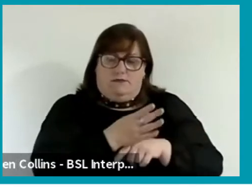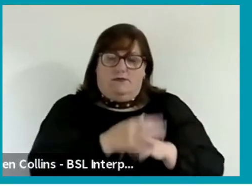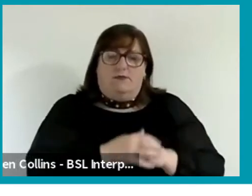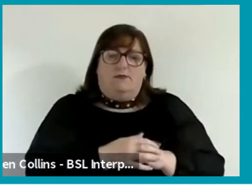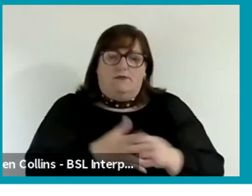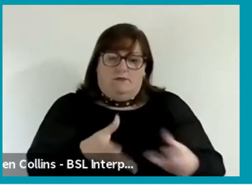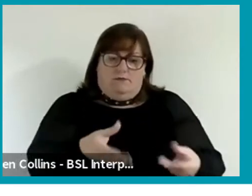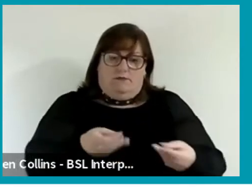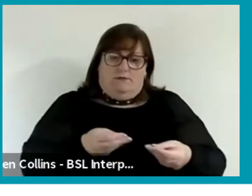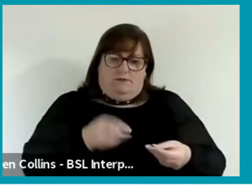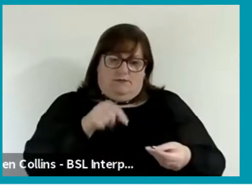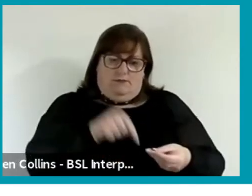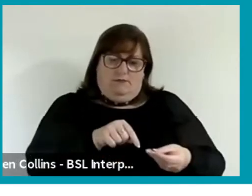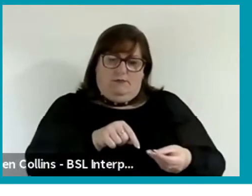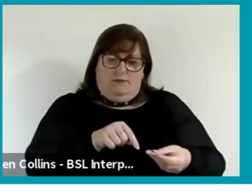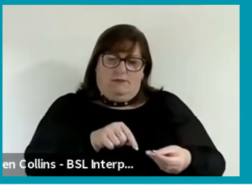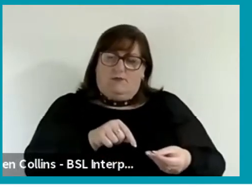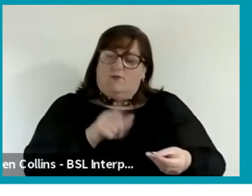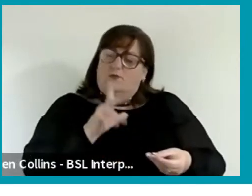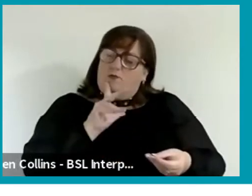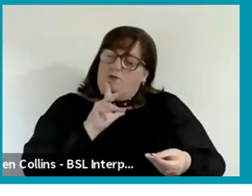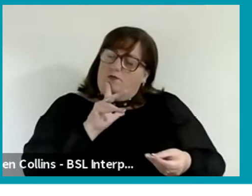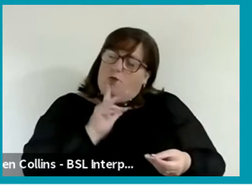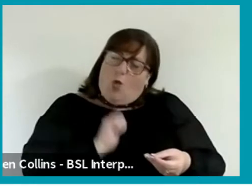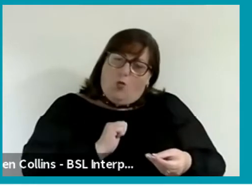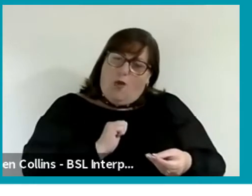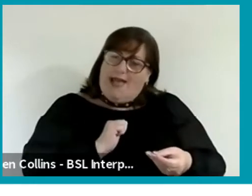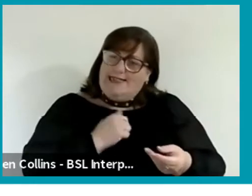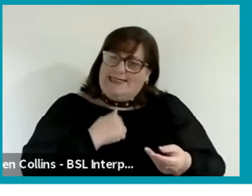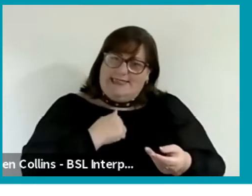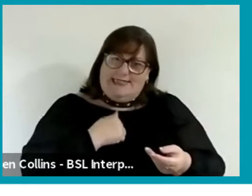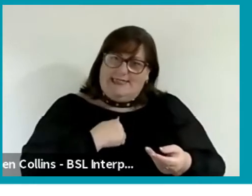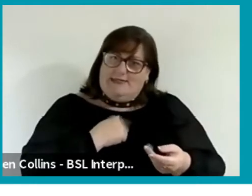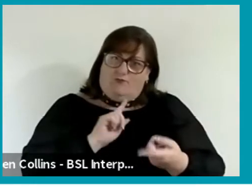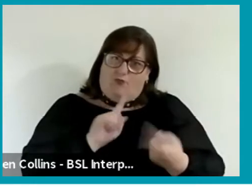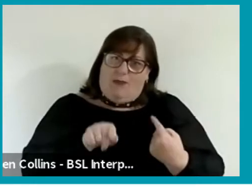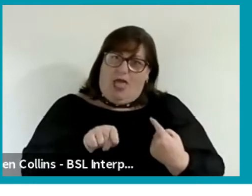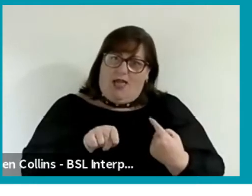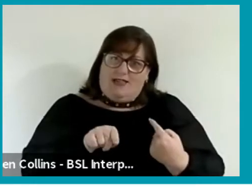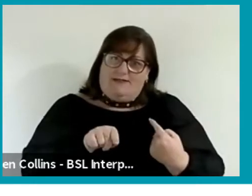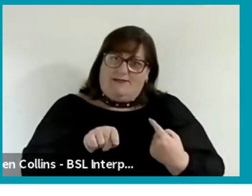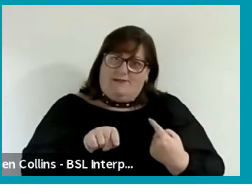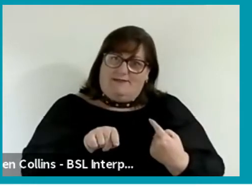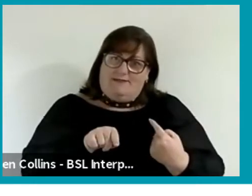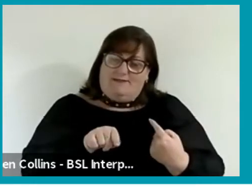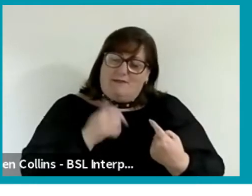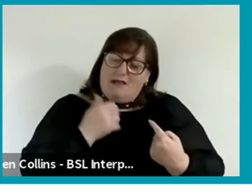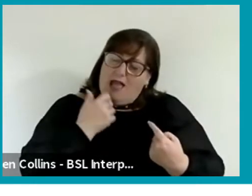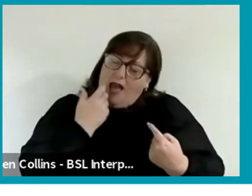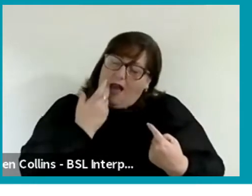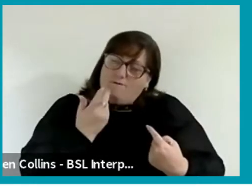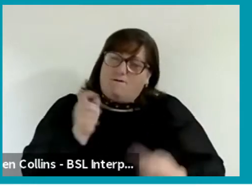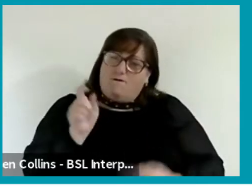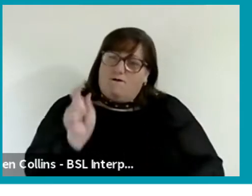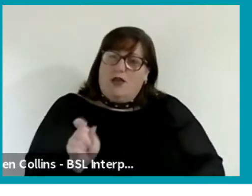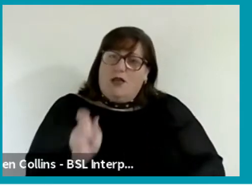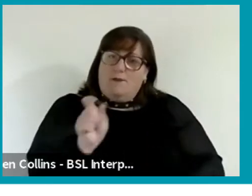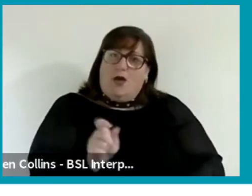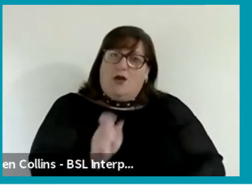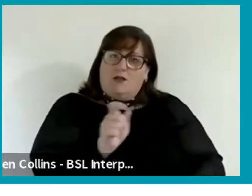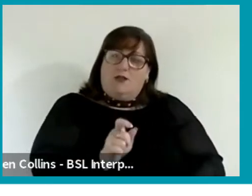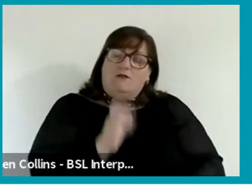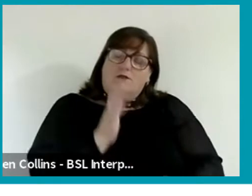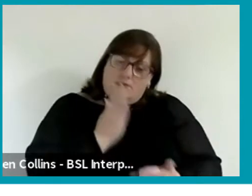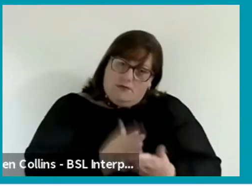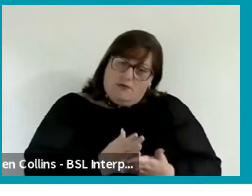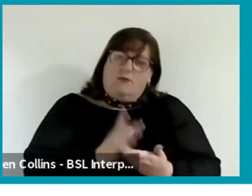get back to you, regardless whether your application is successful or not. We get back to every single candidate. Sometimes it might not be